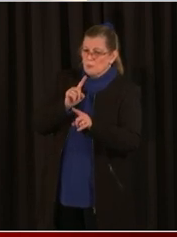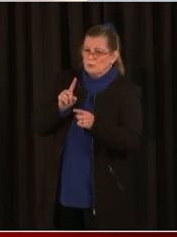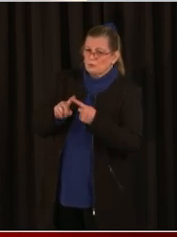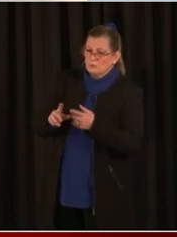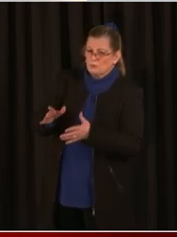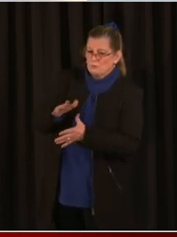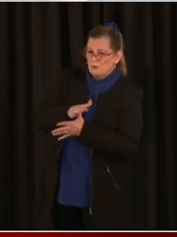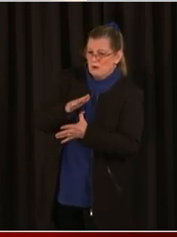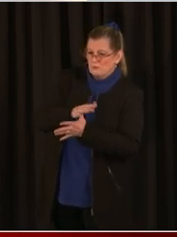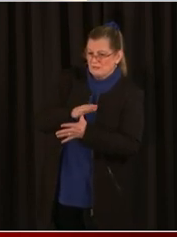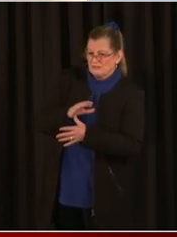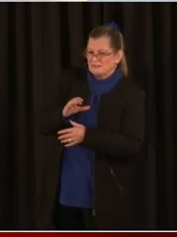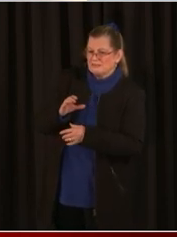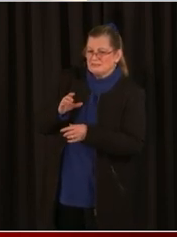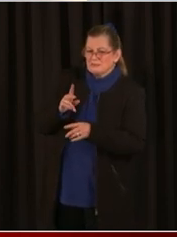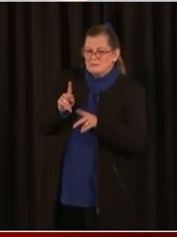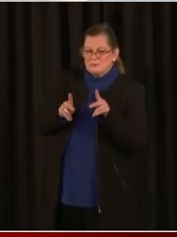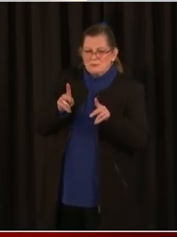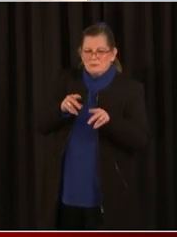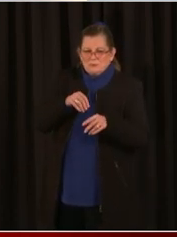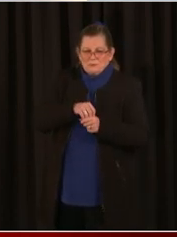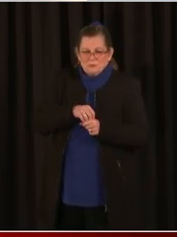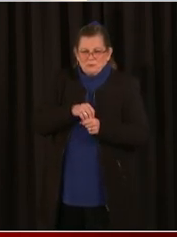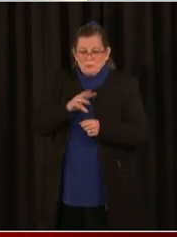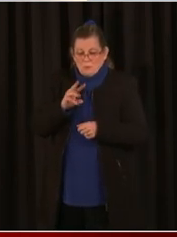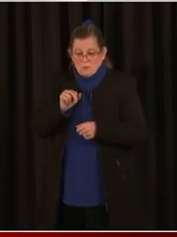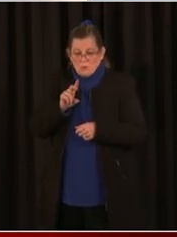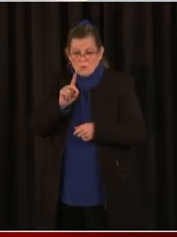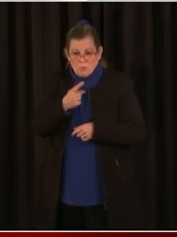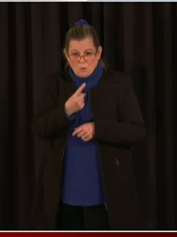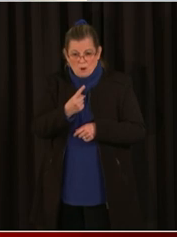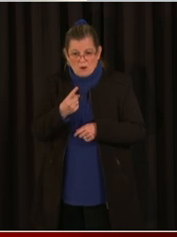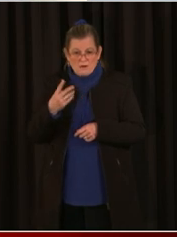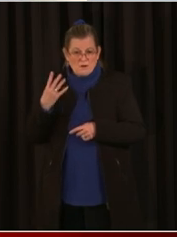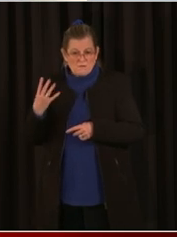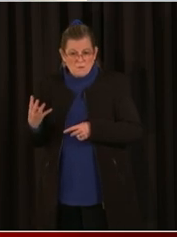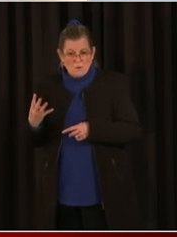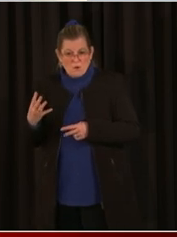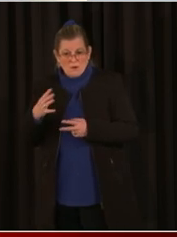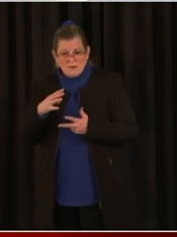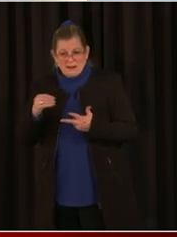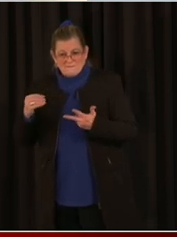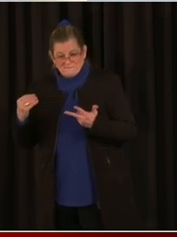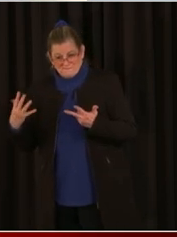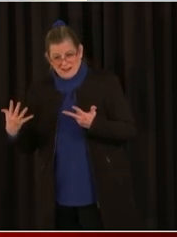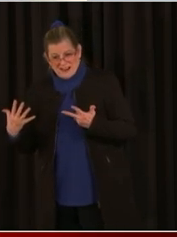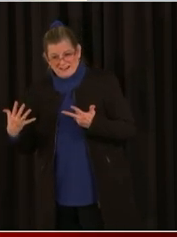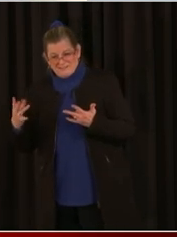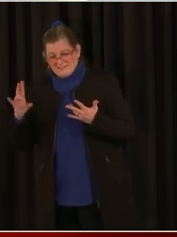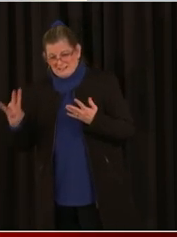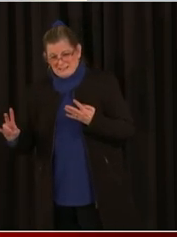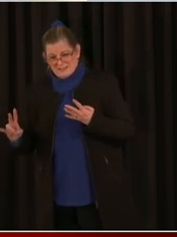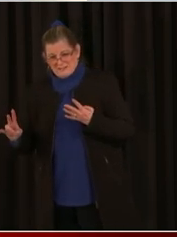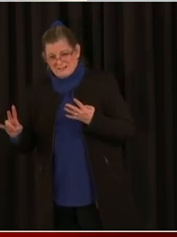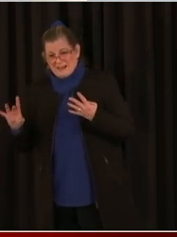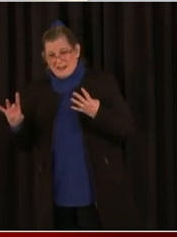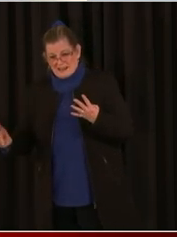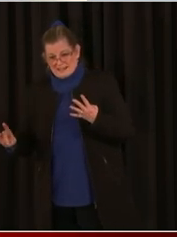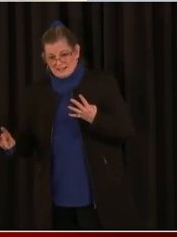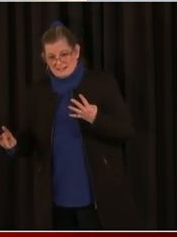codes that are typically located in wards 1, 4, 5, 7, and 8. And last week, we added an additional zip